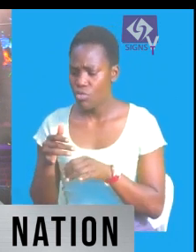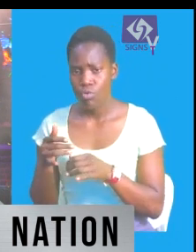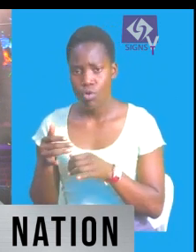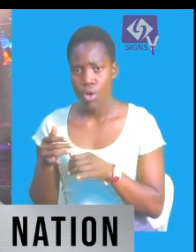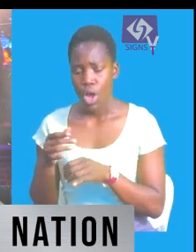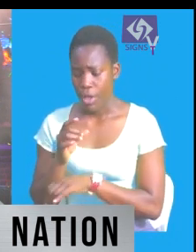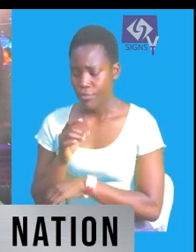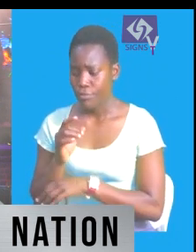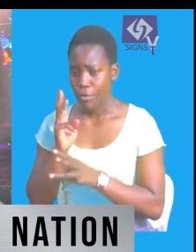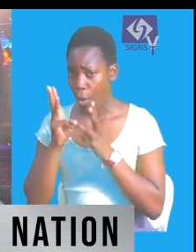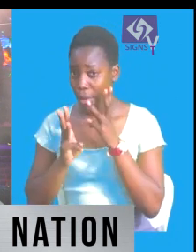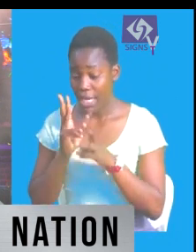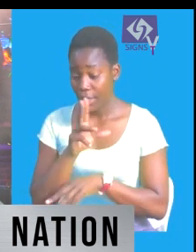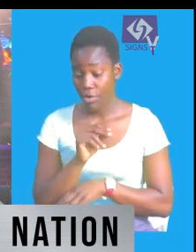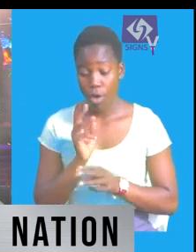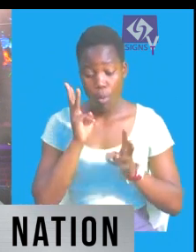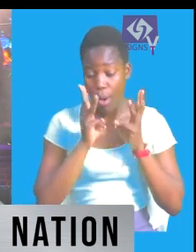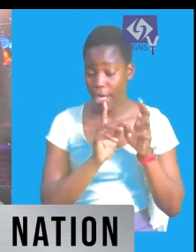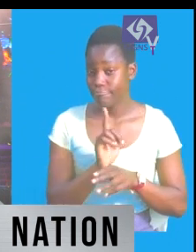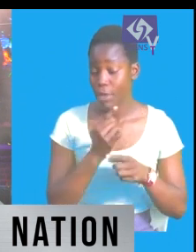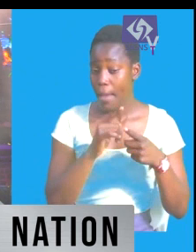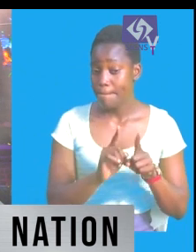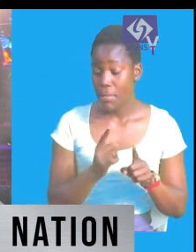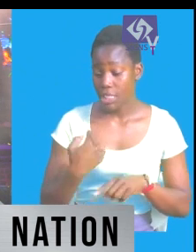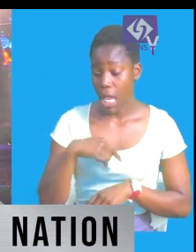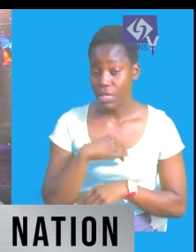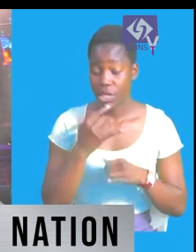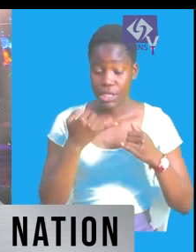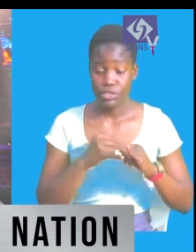not panicking, but we are raising